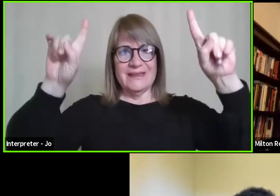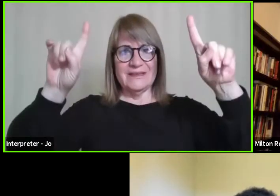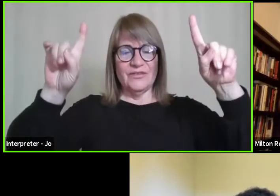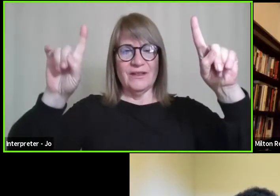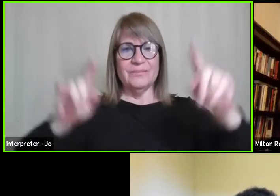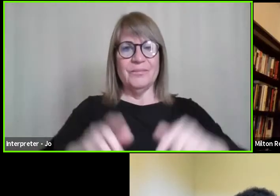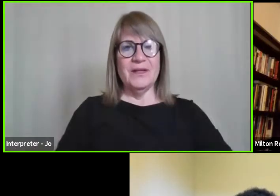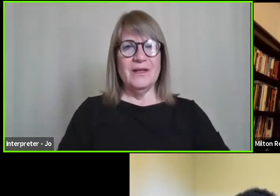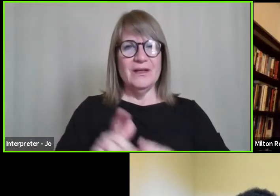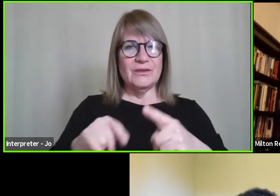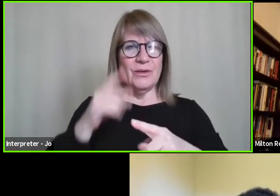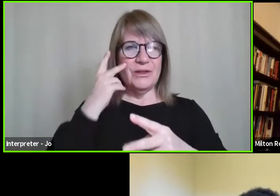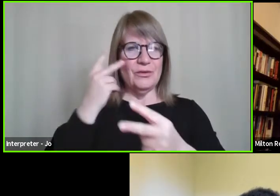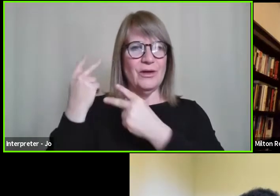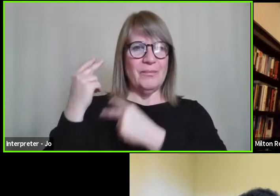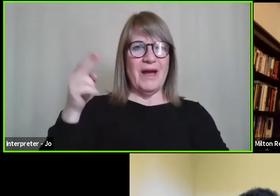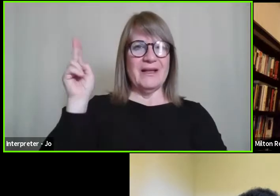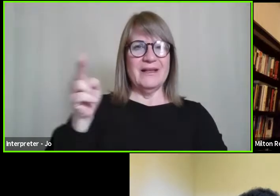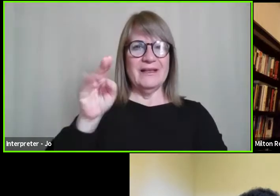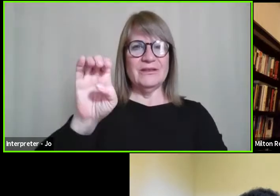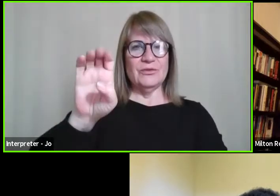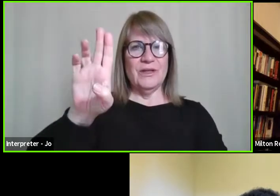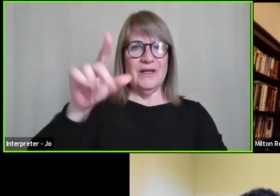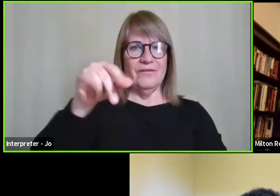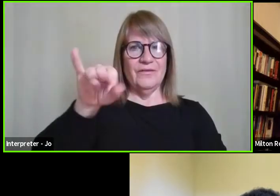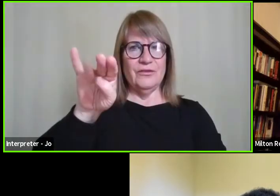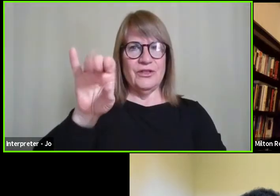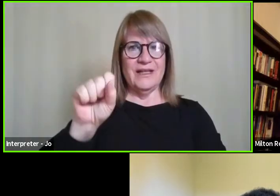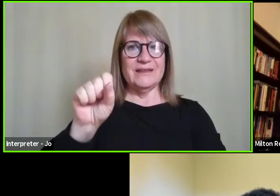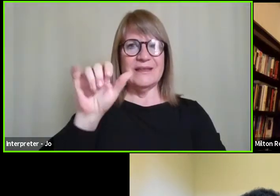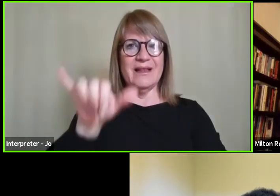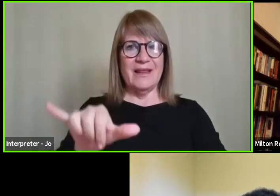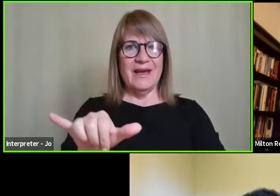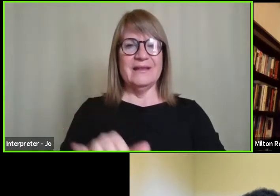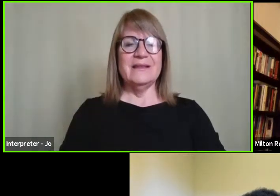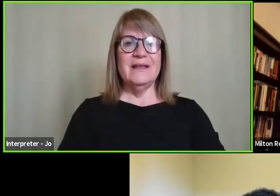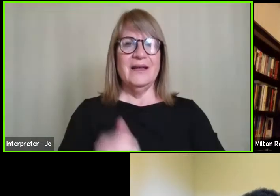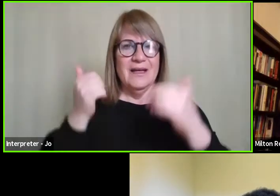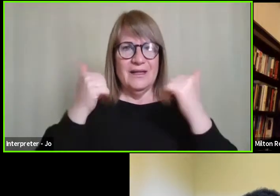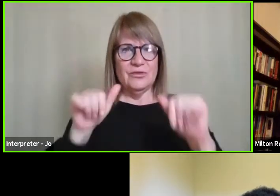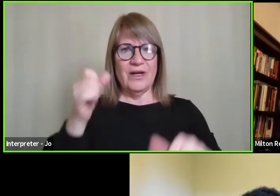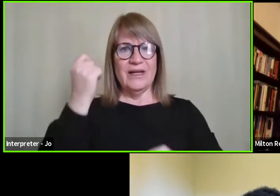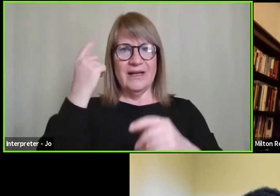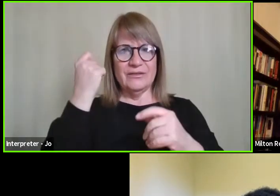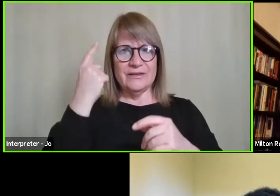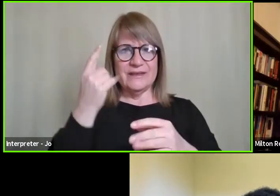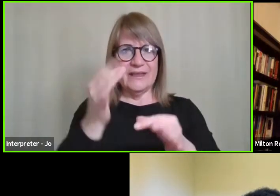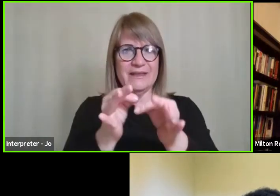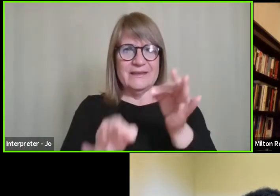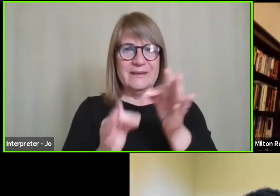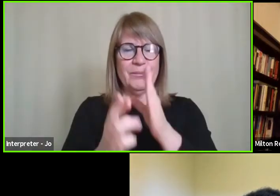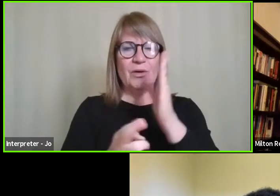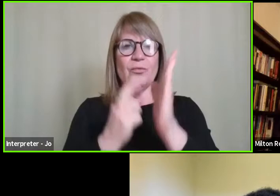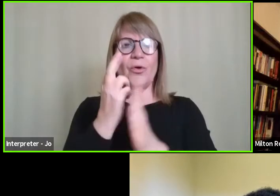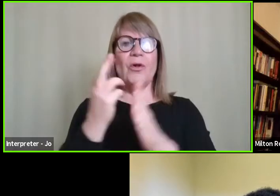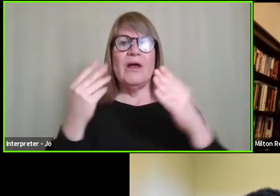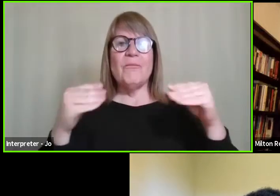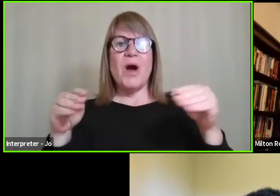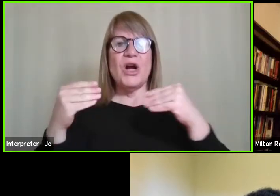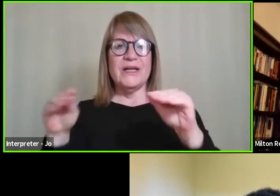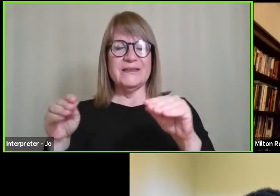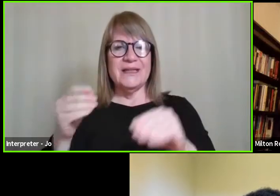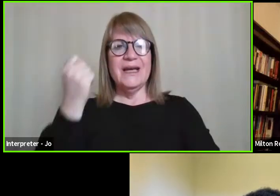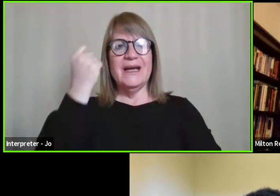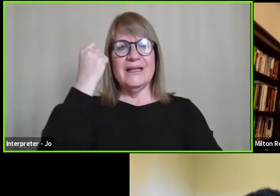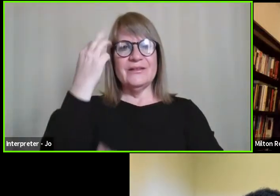we think about the history of eugenics in that way and and try to understand those the central role of markets and understanding the role